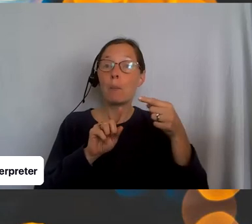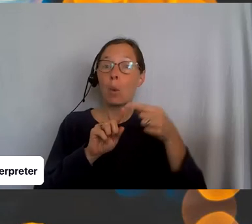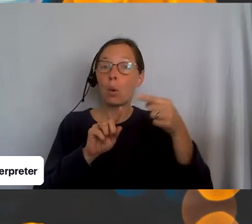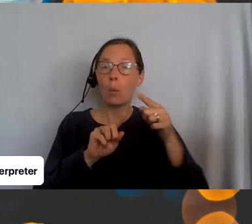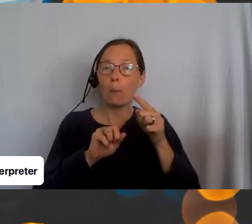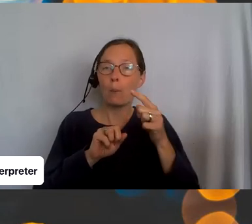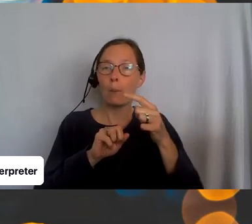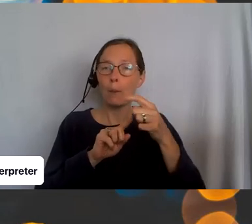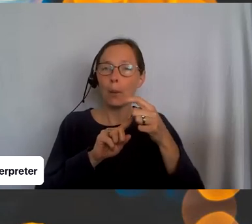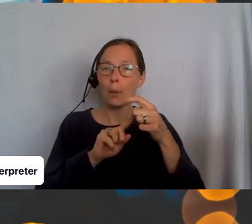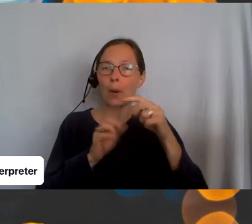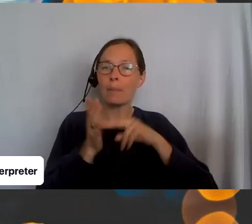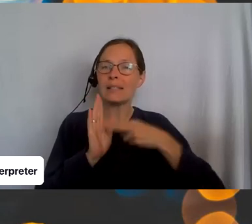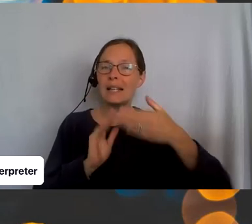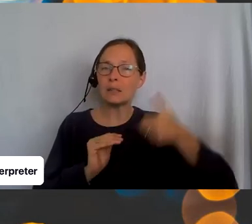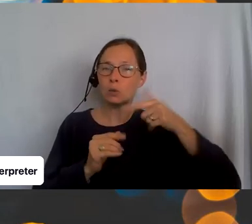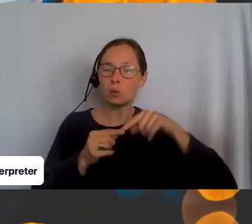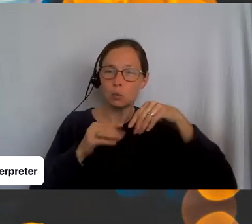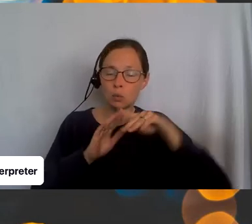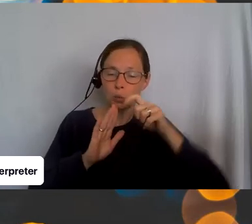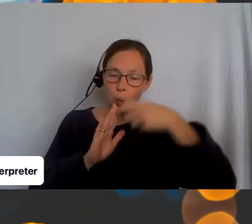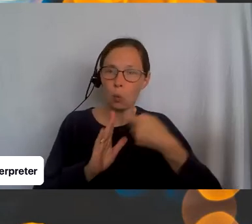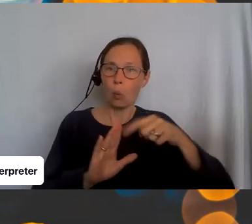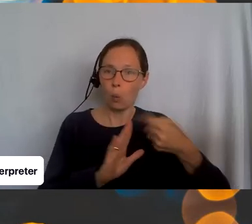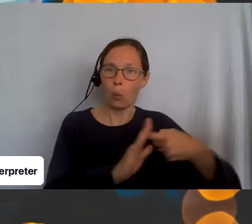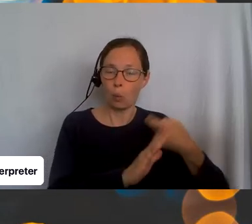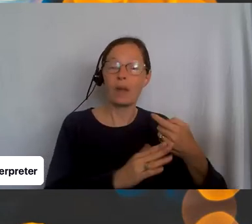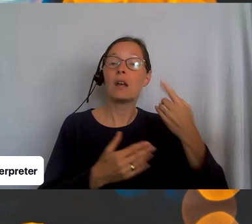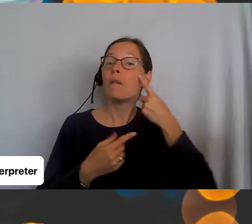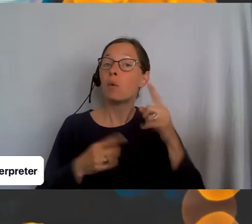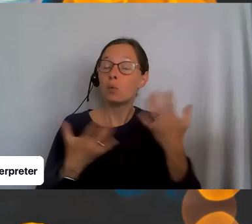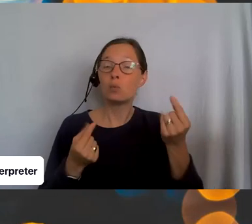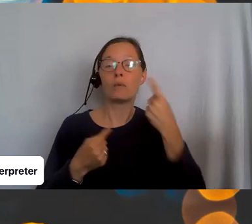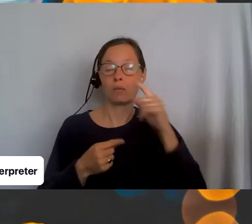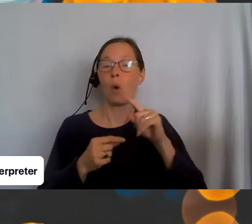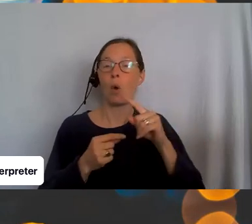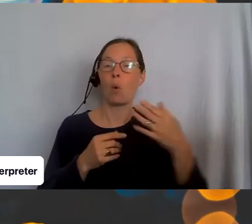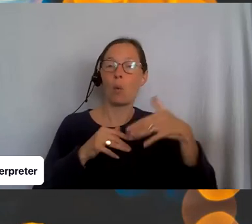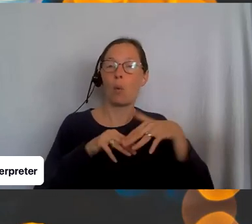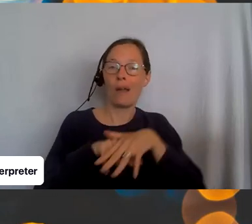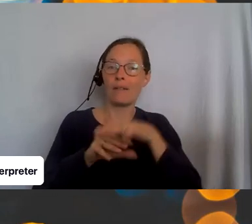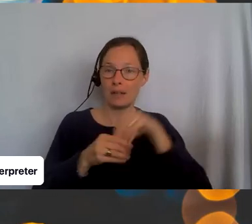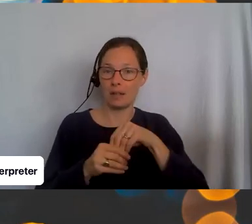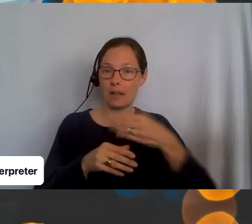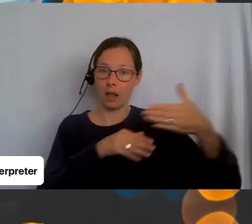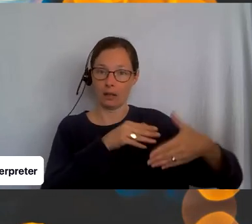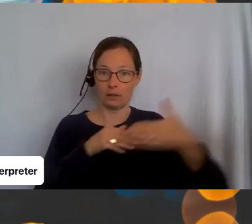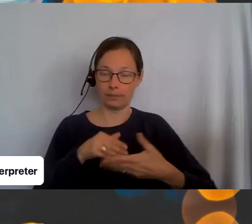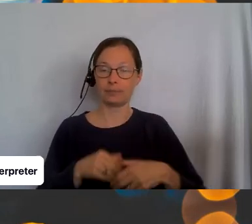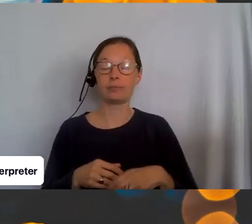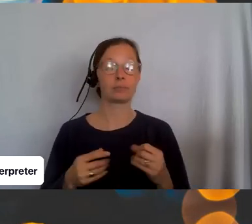into stitches. And it's just as for weaving in the ends of your yarn. So let's start with the